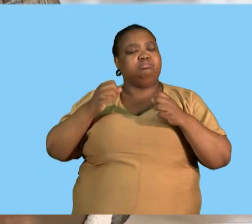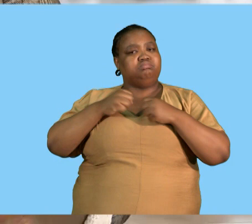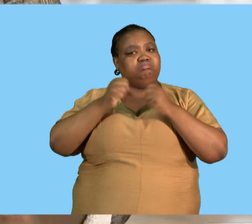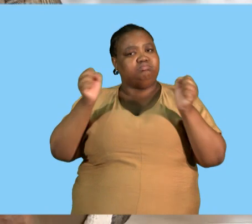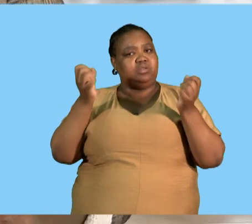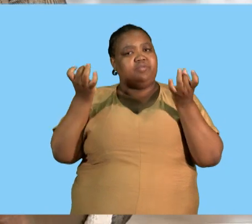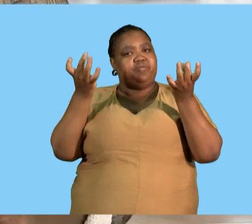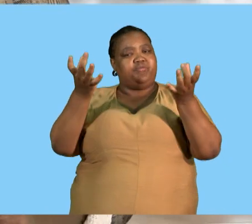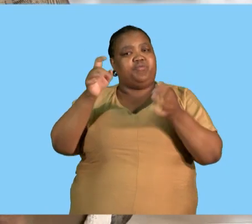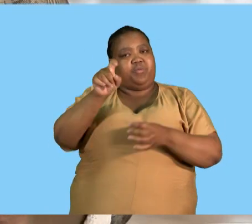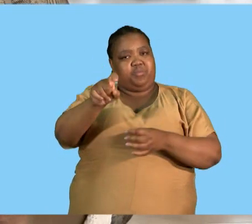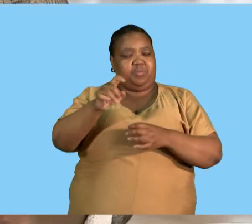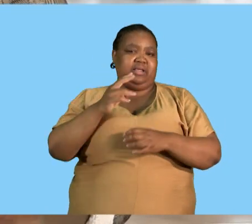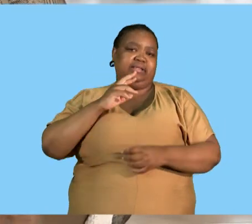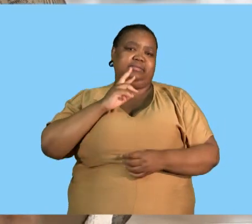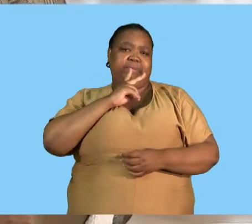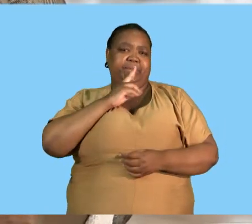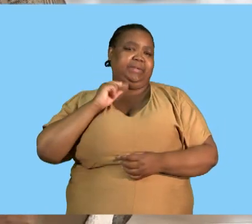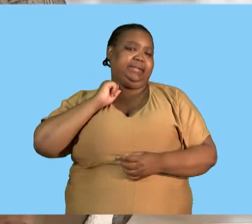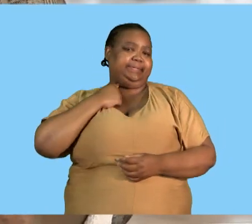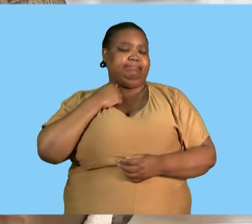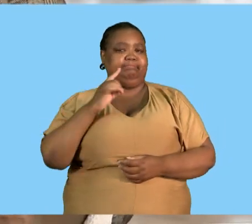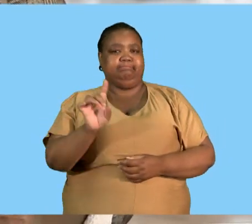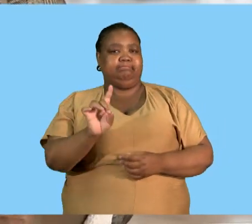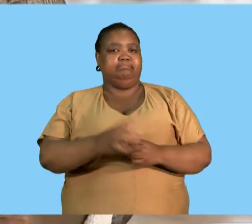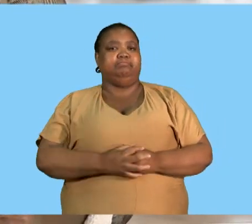them. Right, so we've got